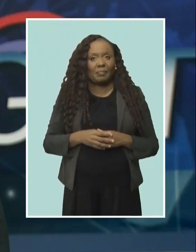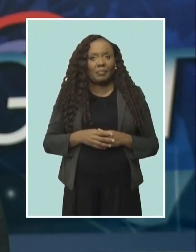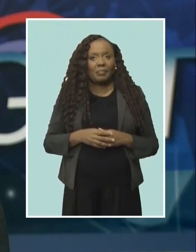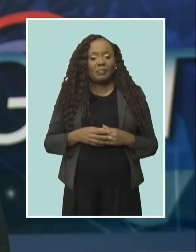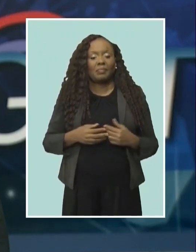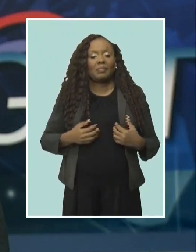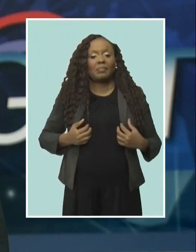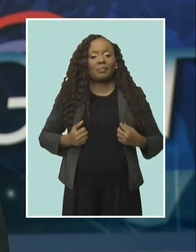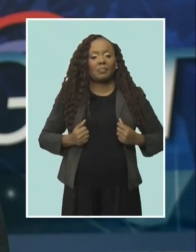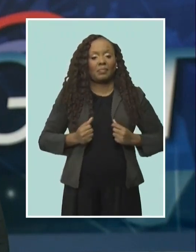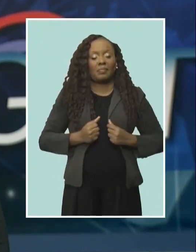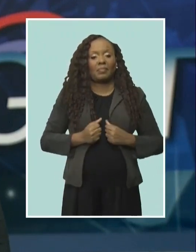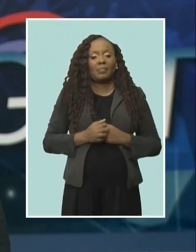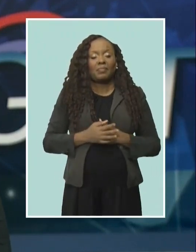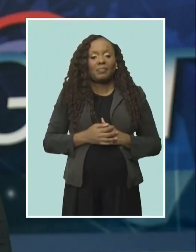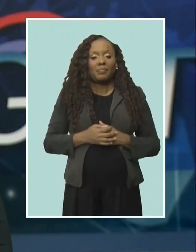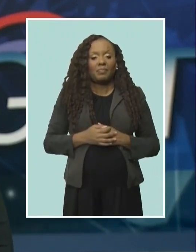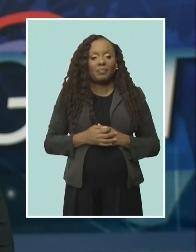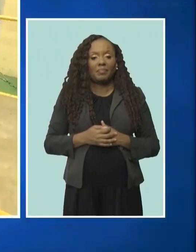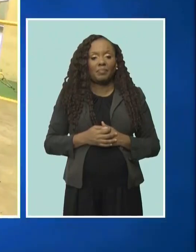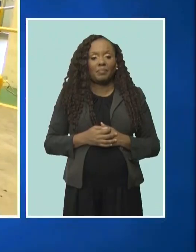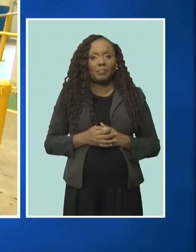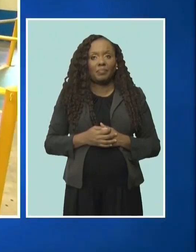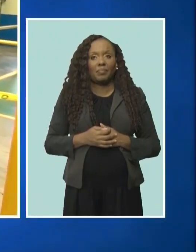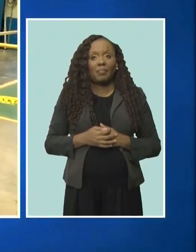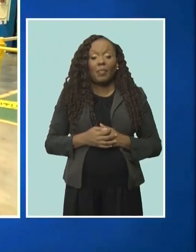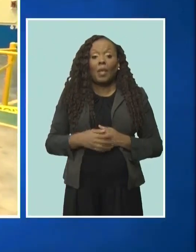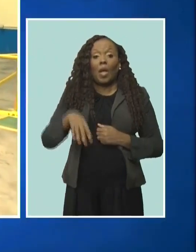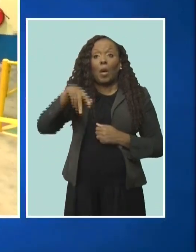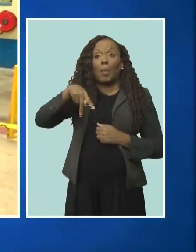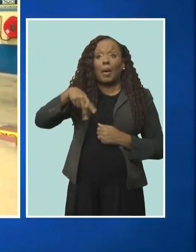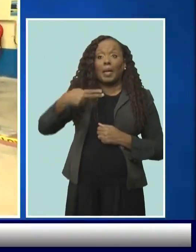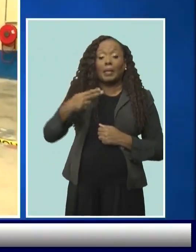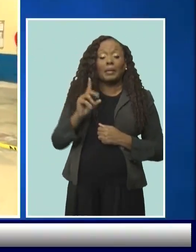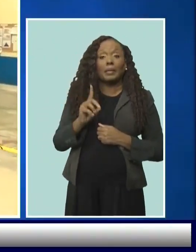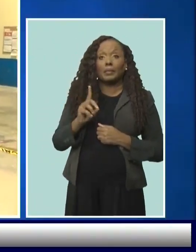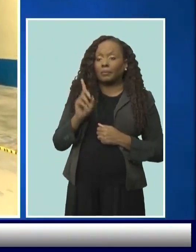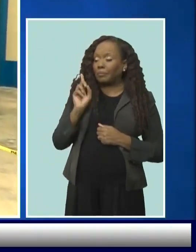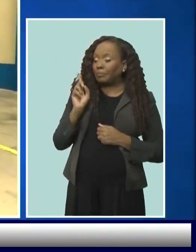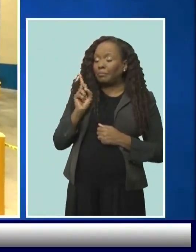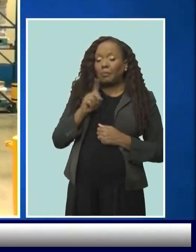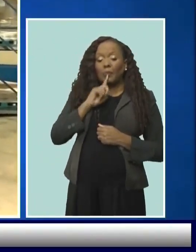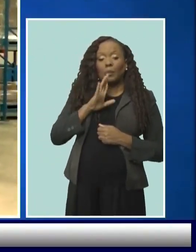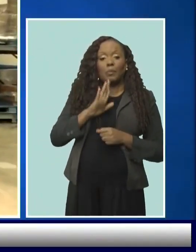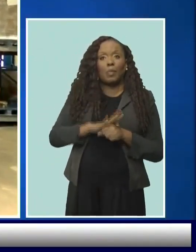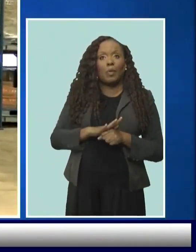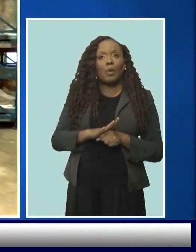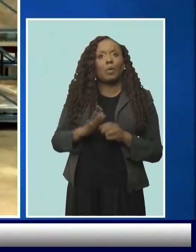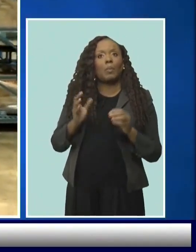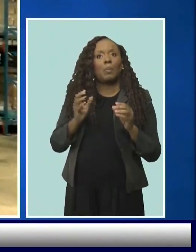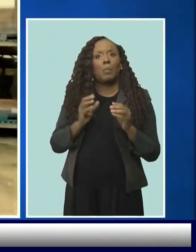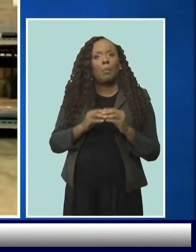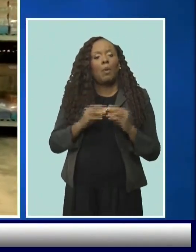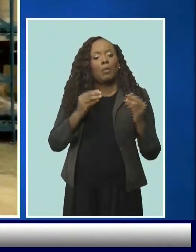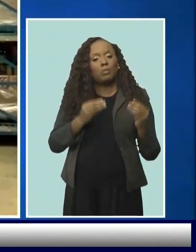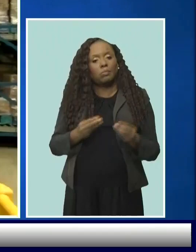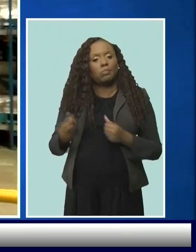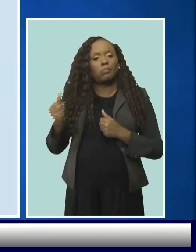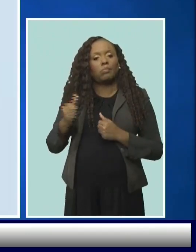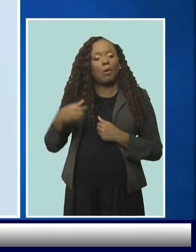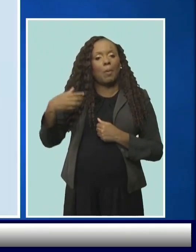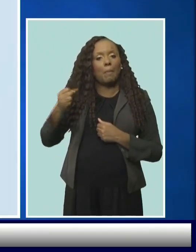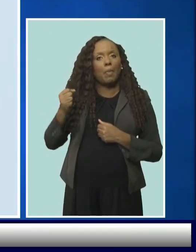Henry has all the details. Pine Hill Dairy is promising Barbadians a steadier flow of milk products in the coming